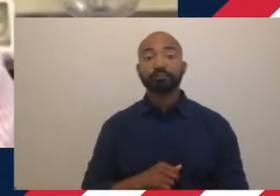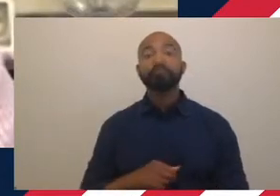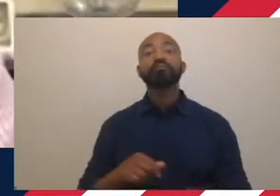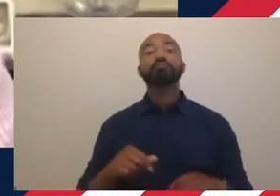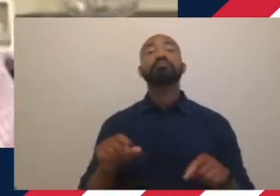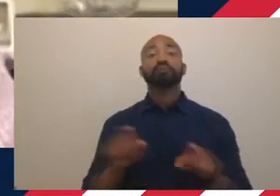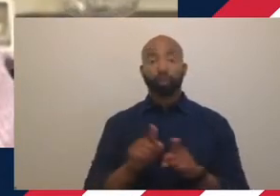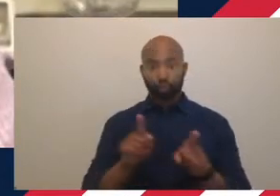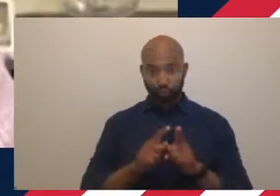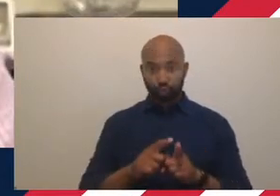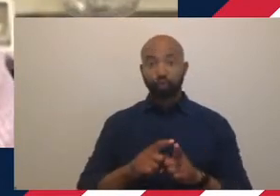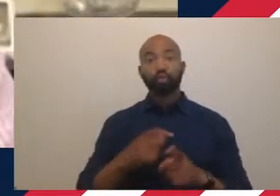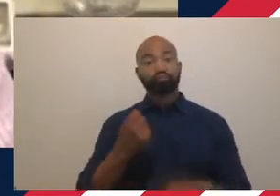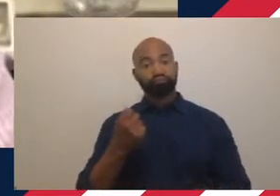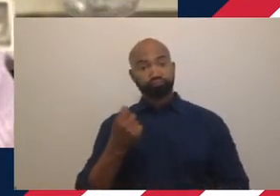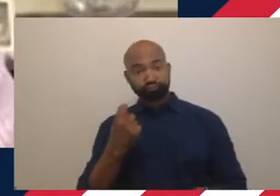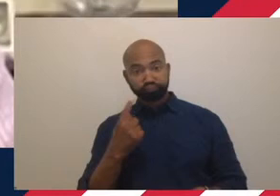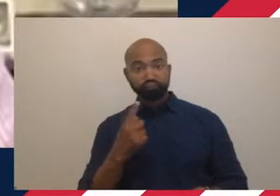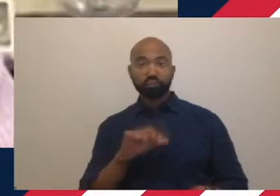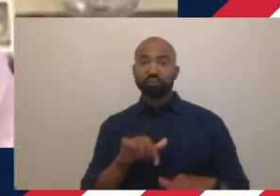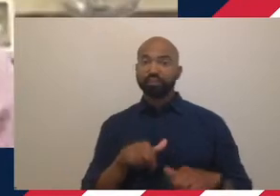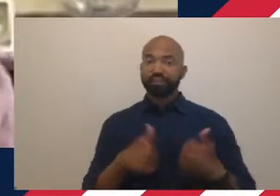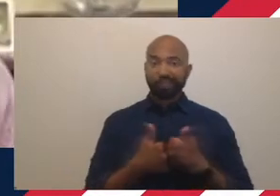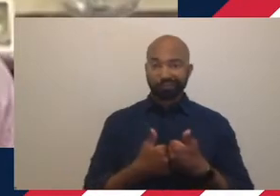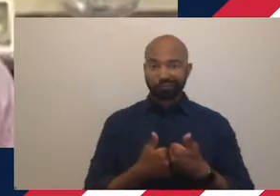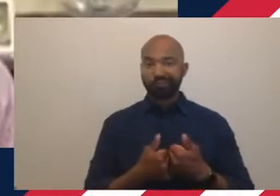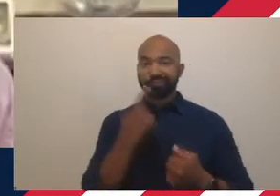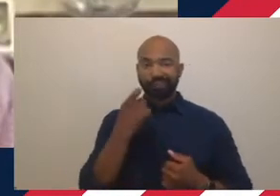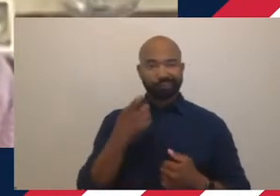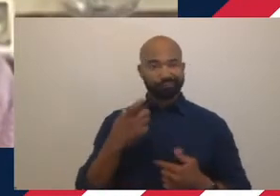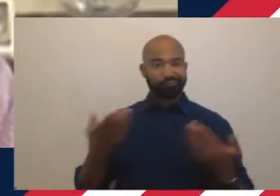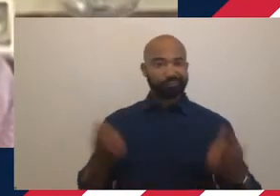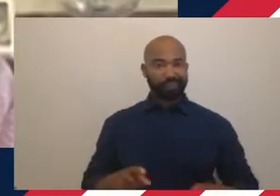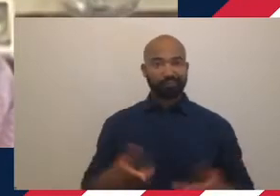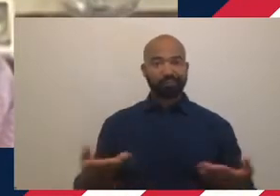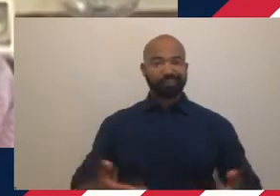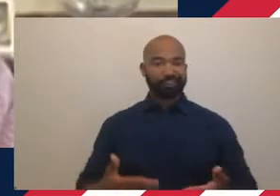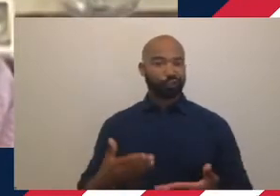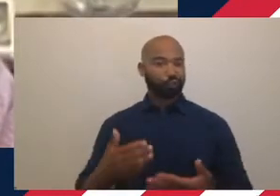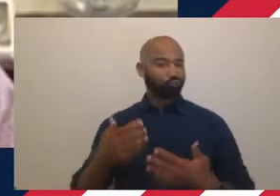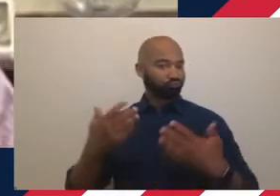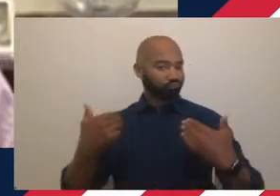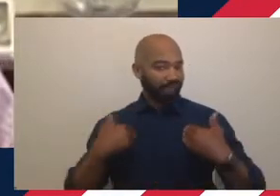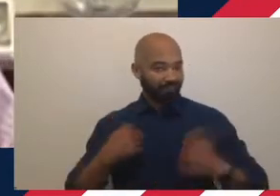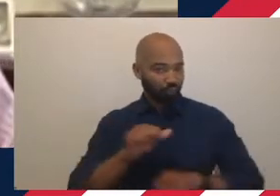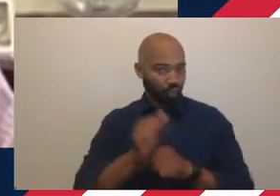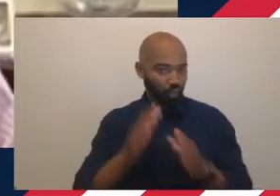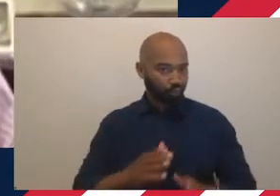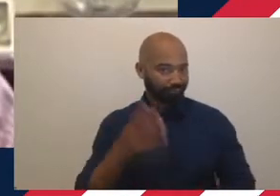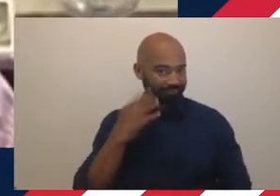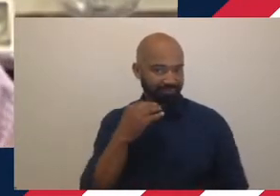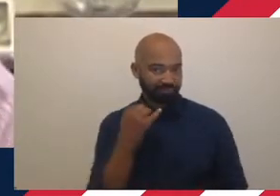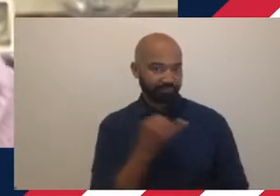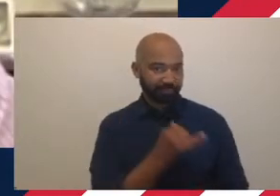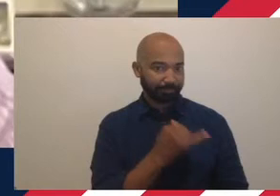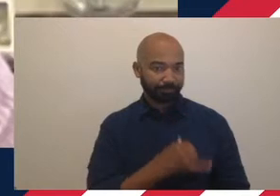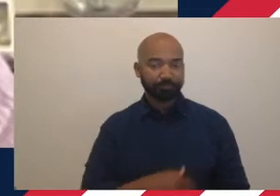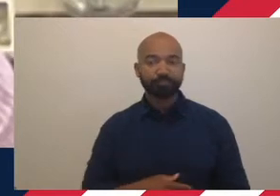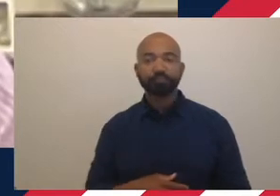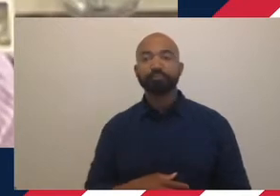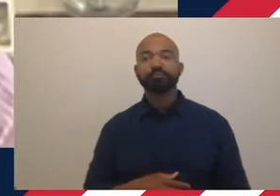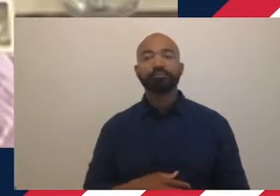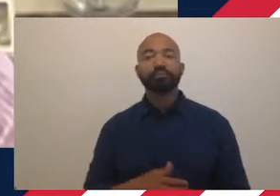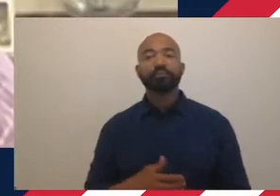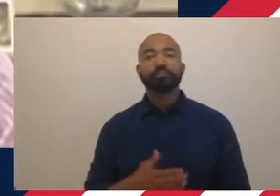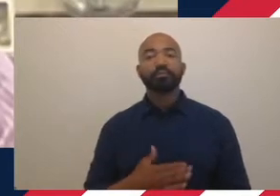challenges you've outlined in the lower part of our state here. My question is really on what I think is too